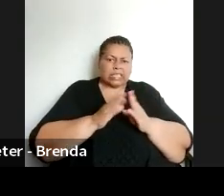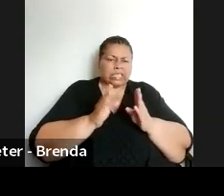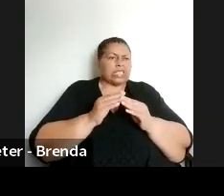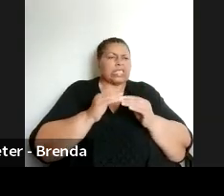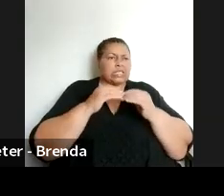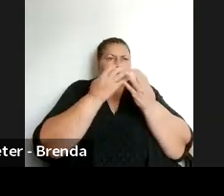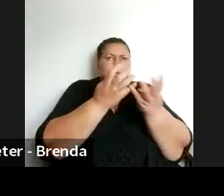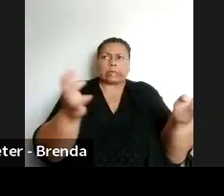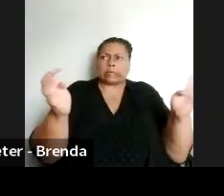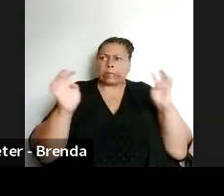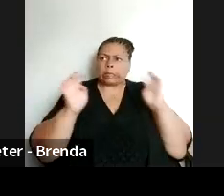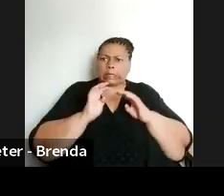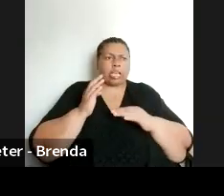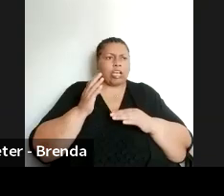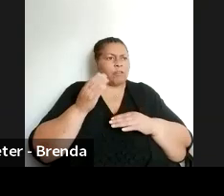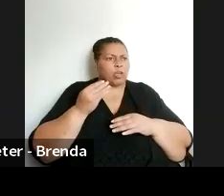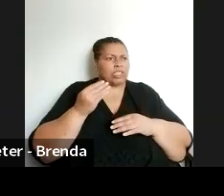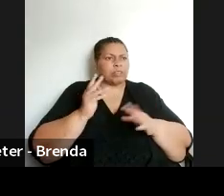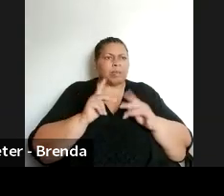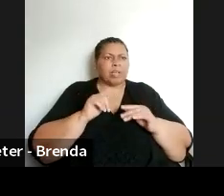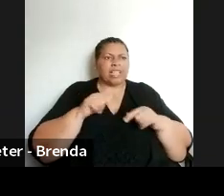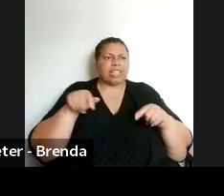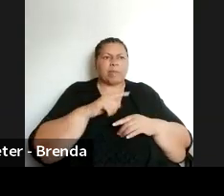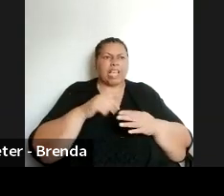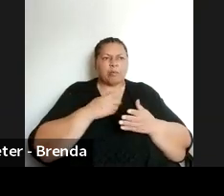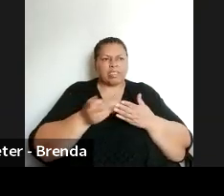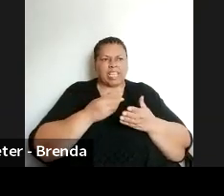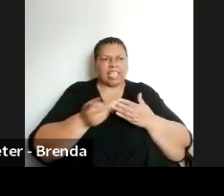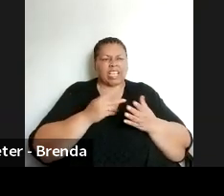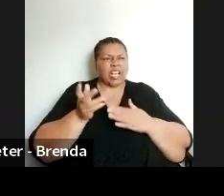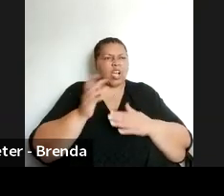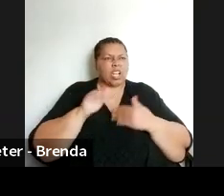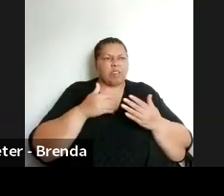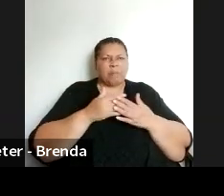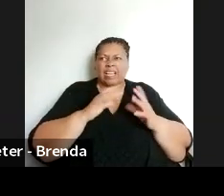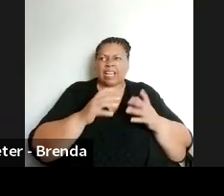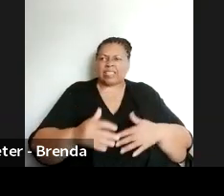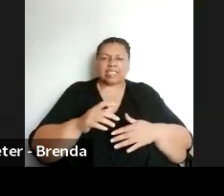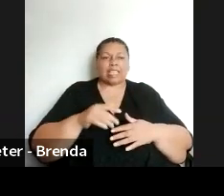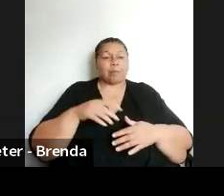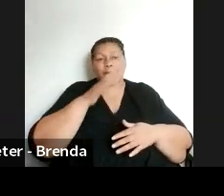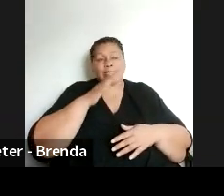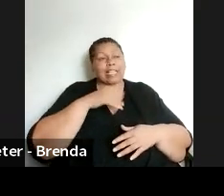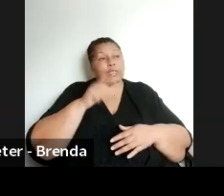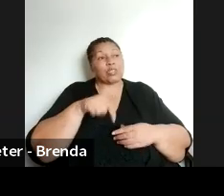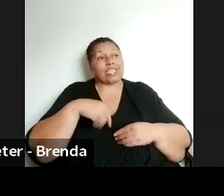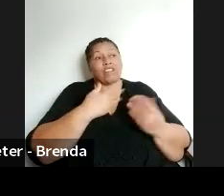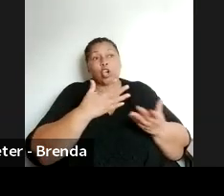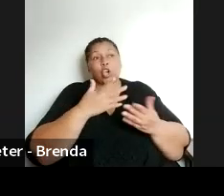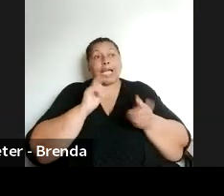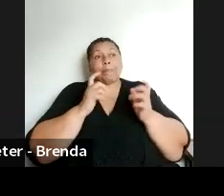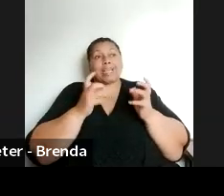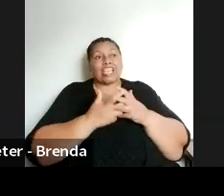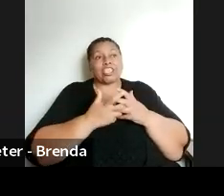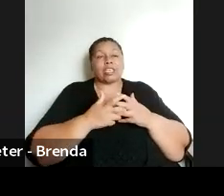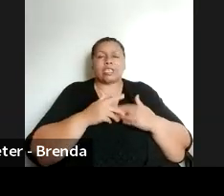table, and I was like failing all my classes. My mom's like, you need to get her these accommodations. And like, it was weird growing